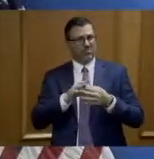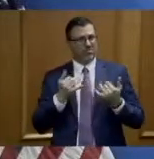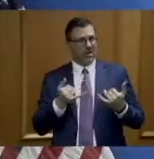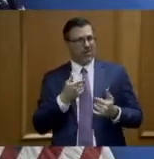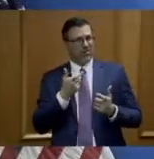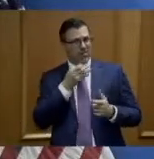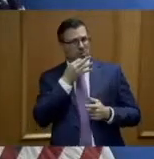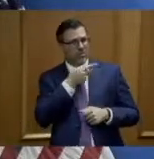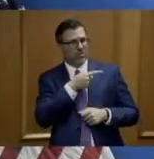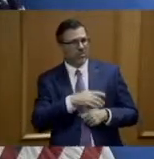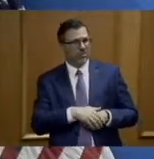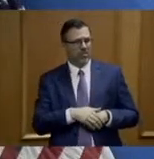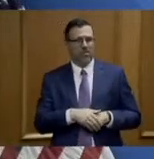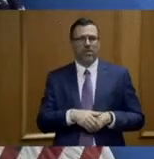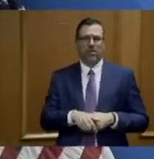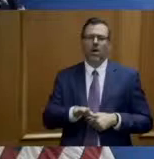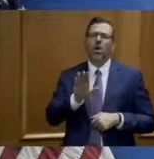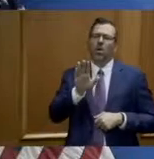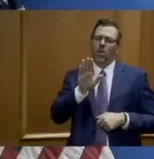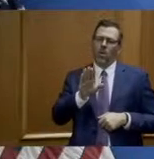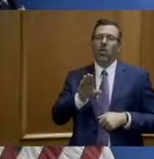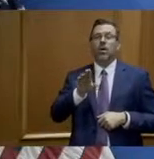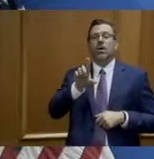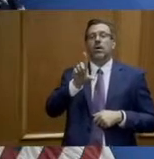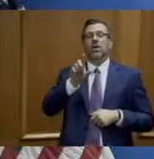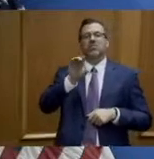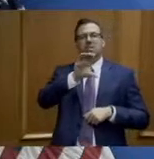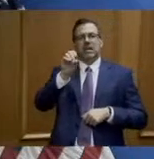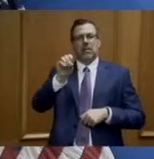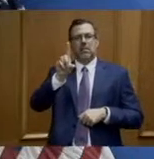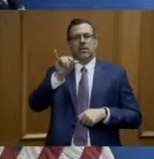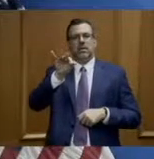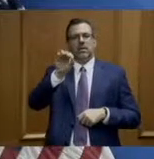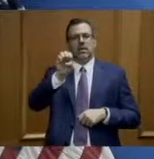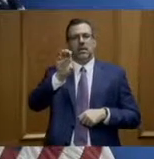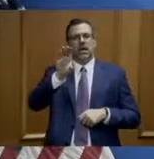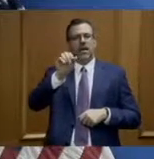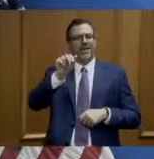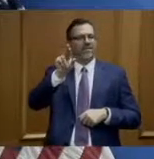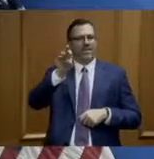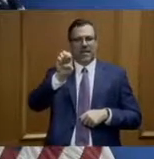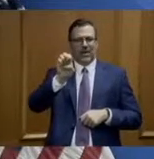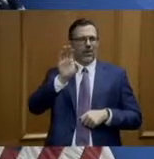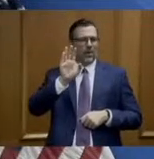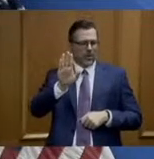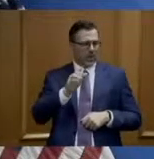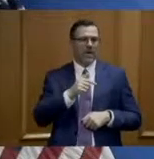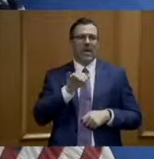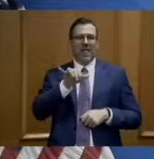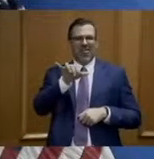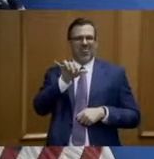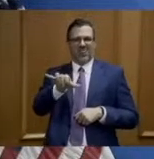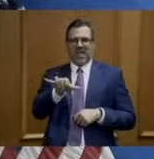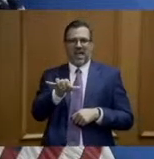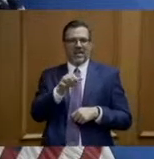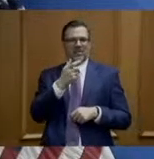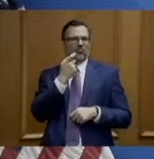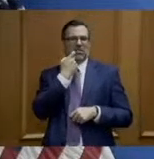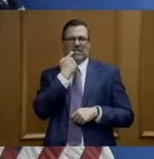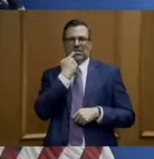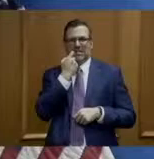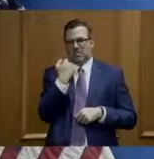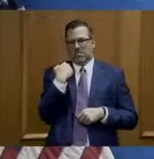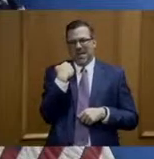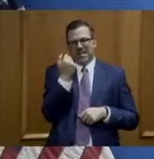So in fairness to Life Care, this has just been a discussion that's been over the last few hours. We've spoken